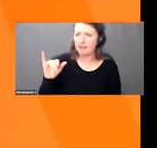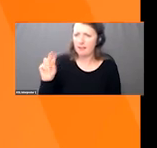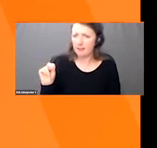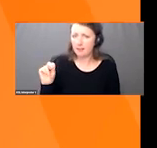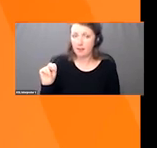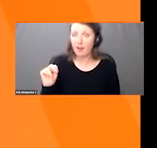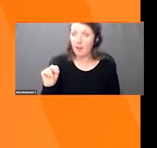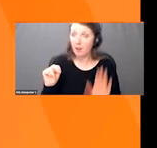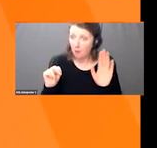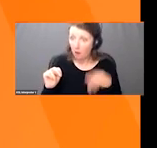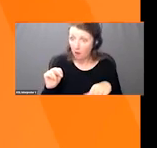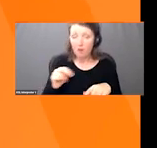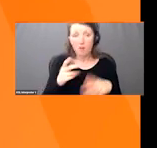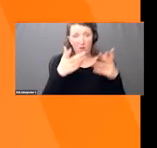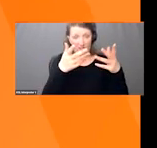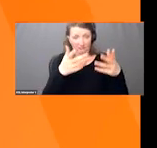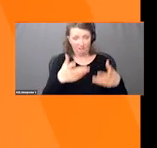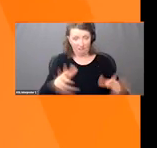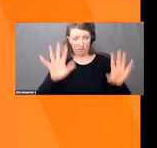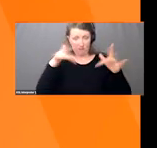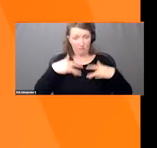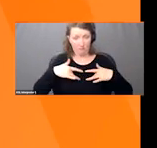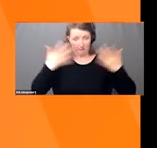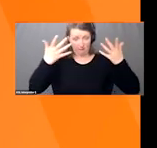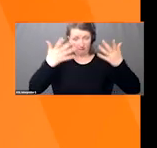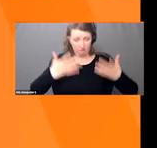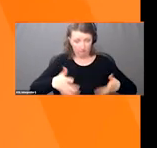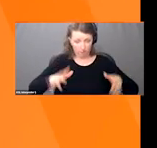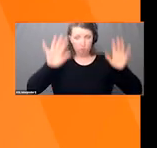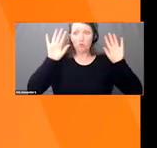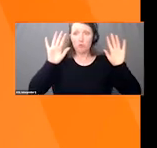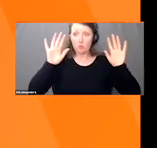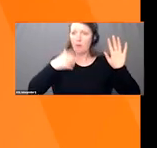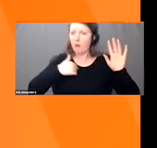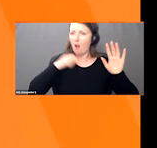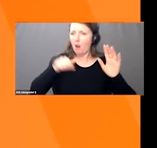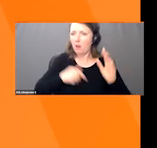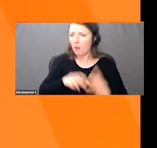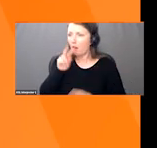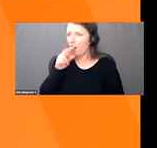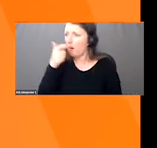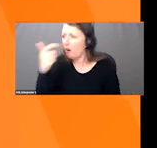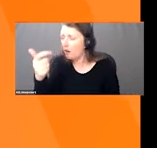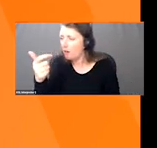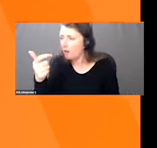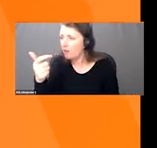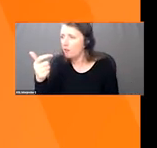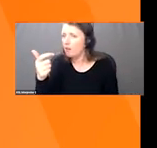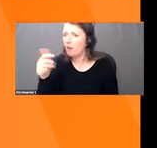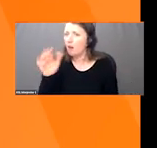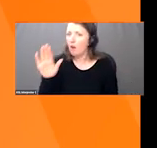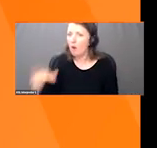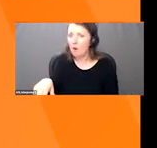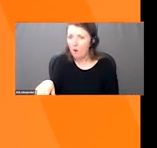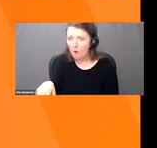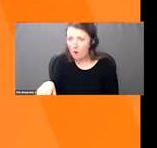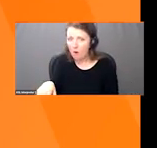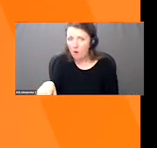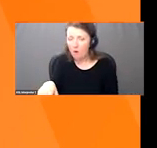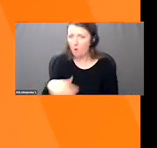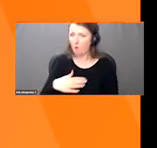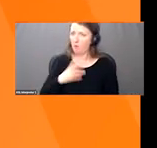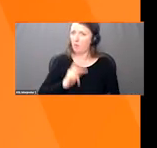and look at all of the attendees that signed up. So if there was an event that you said, hey, my audience is really, really likely to attend that